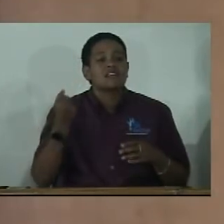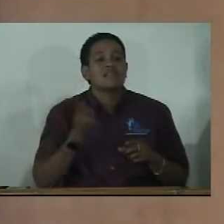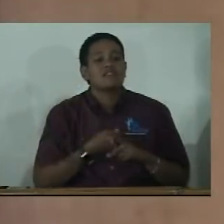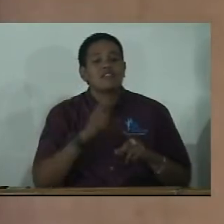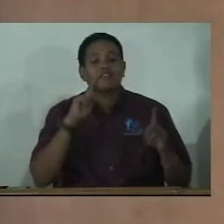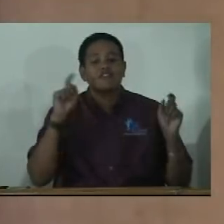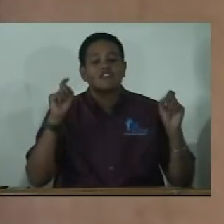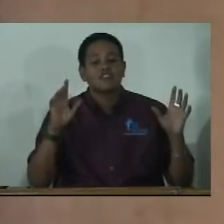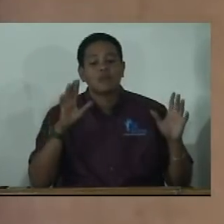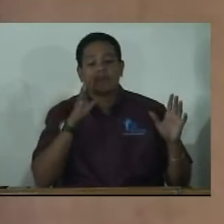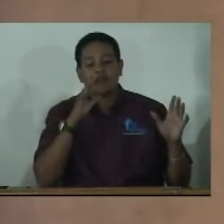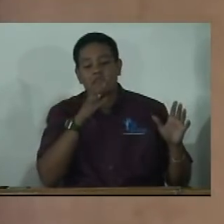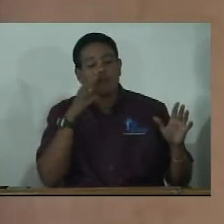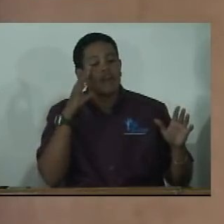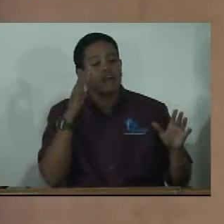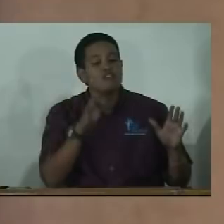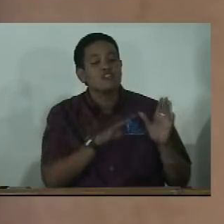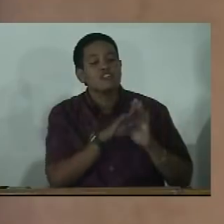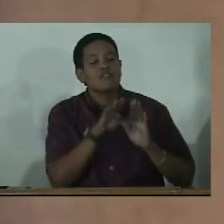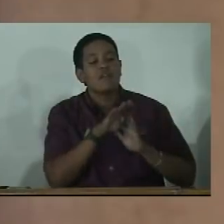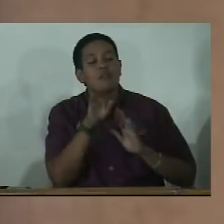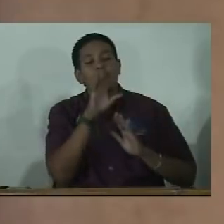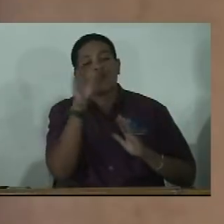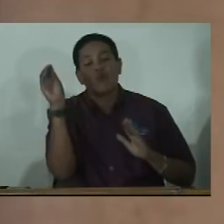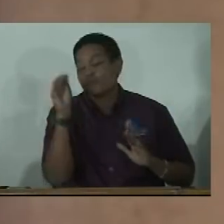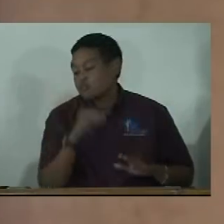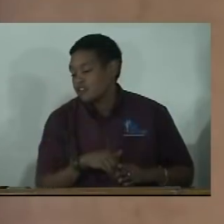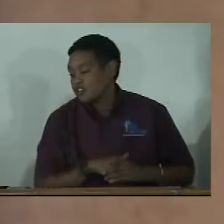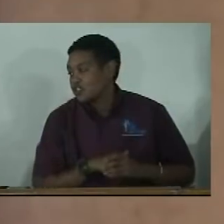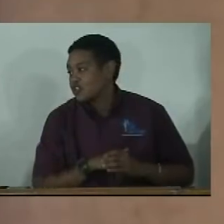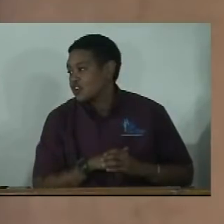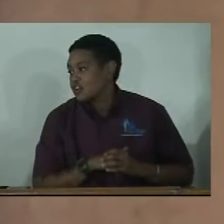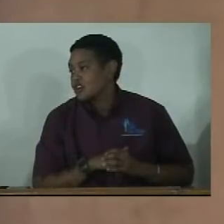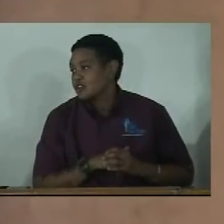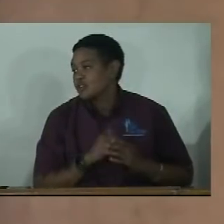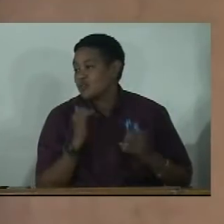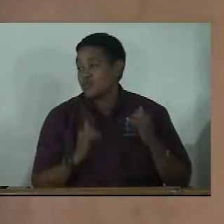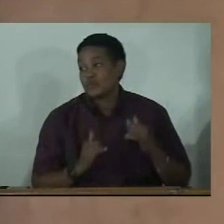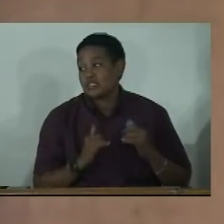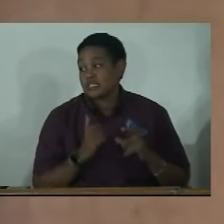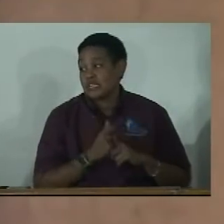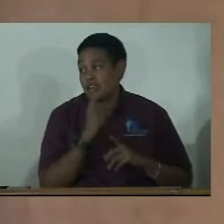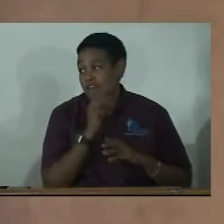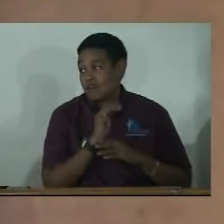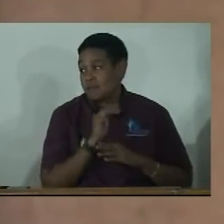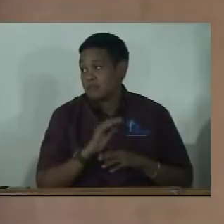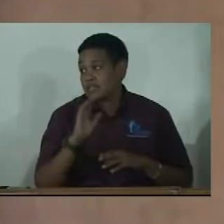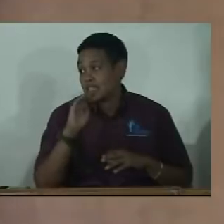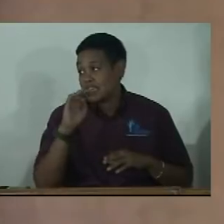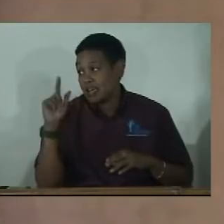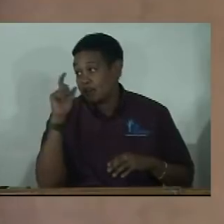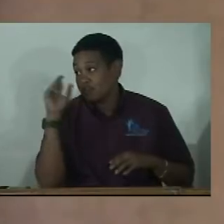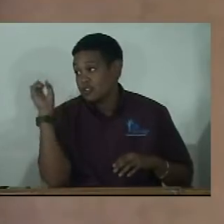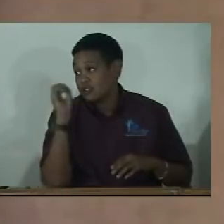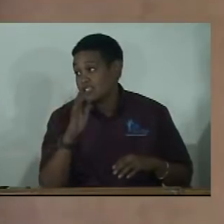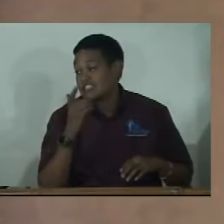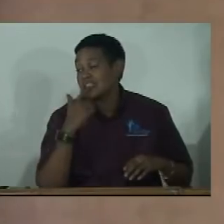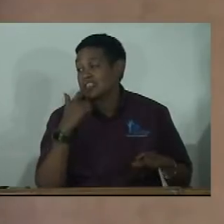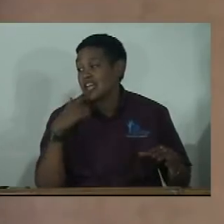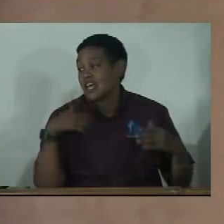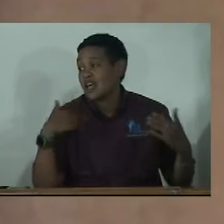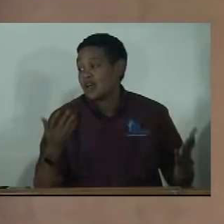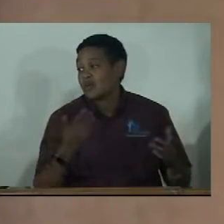Agricultural Development Corporation, which, as Minister Campbell pointed out, was